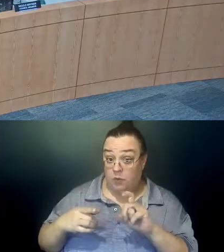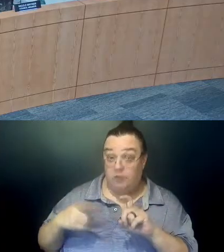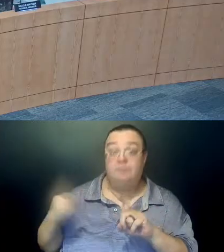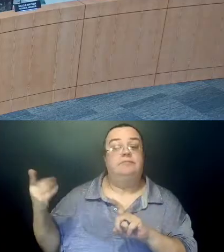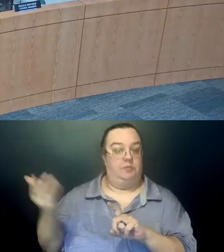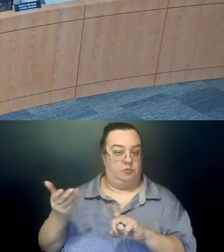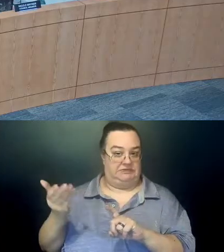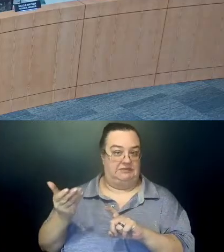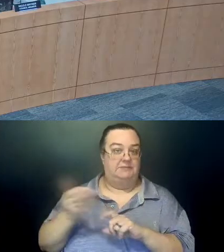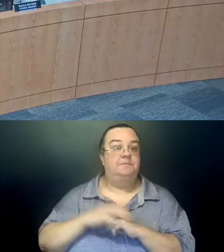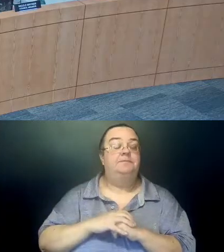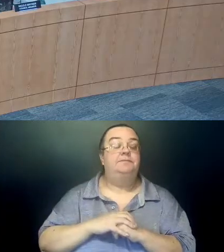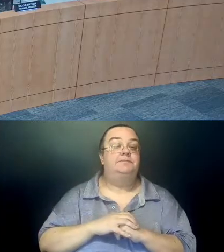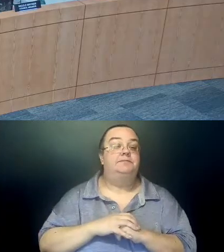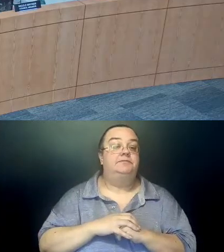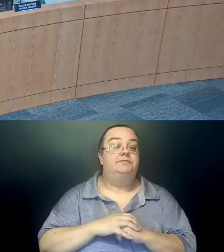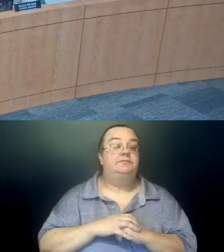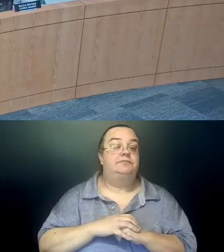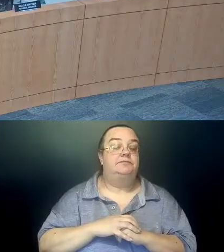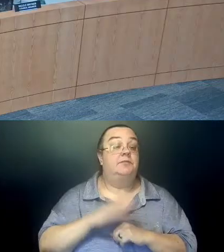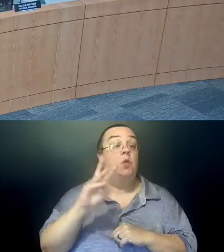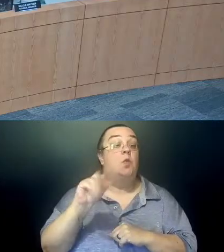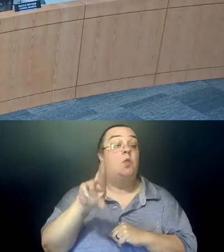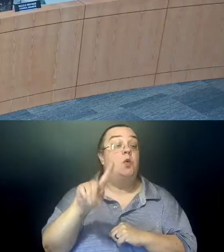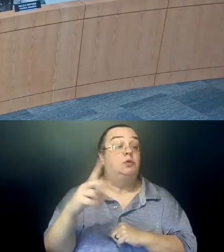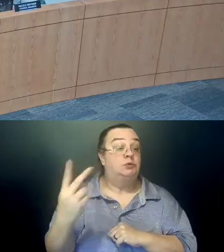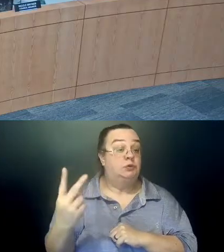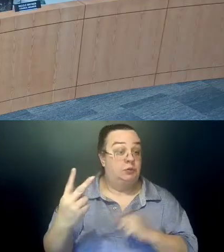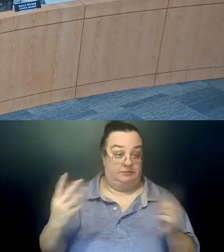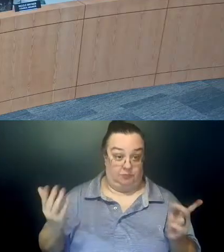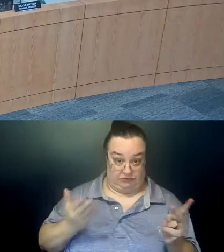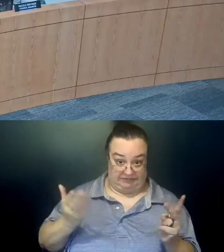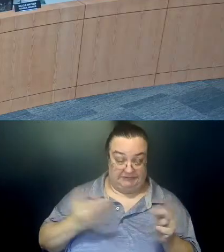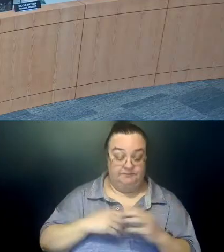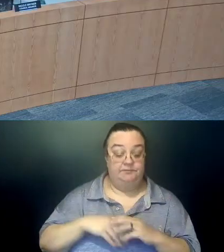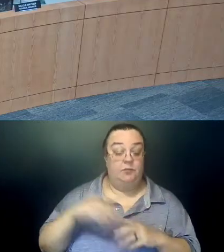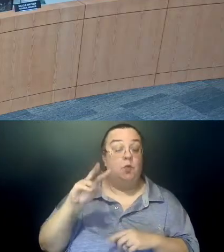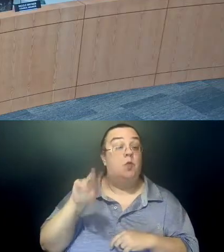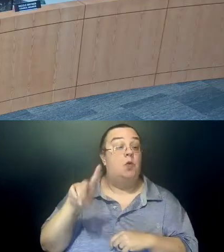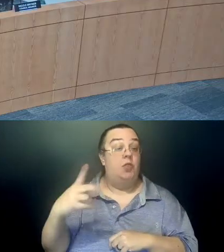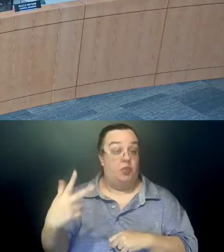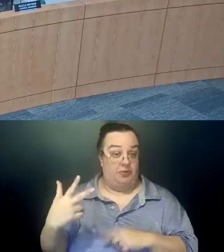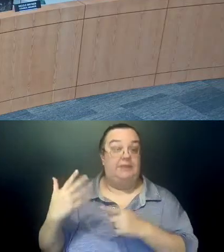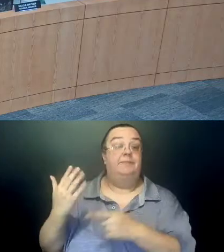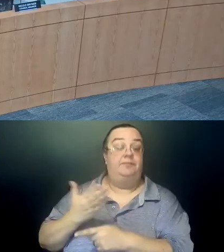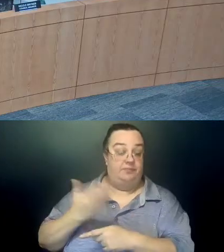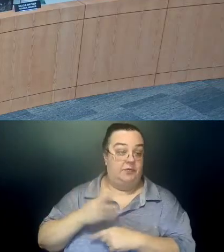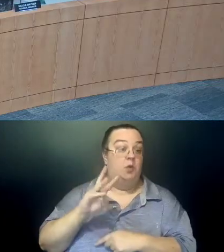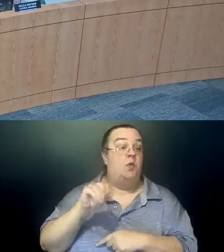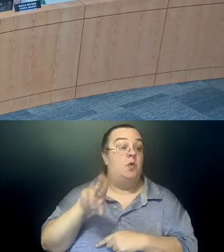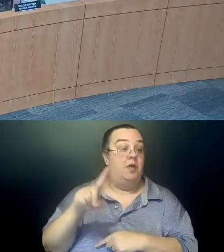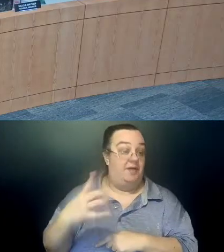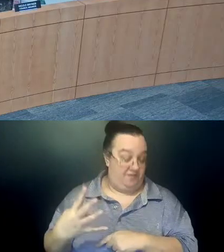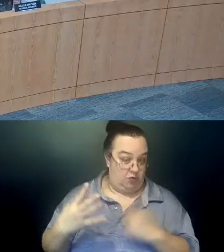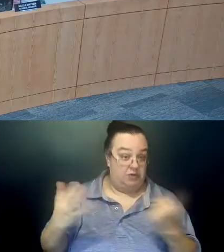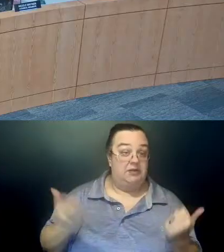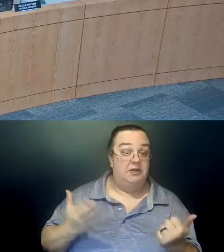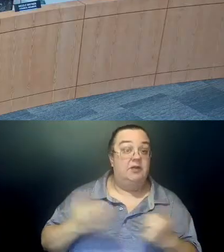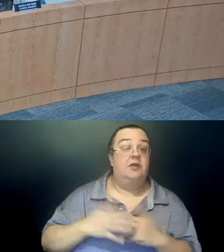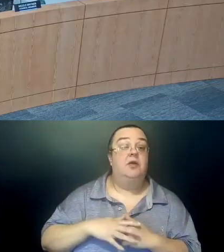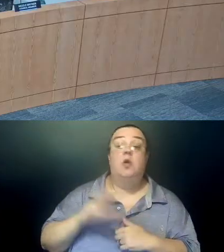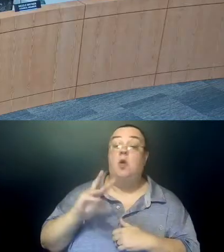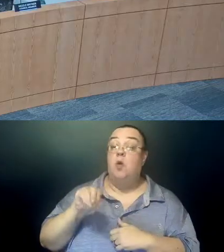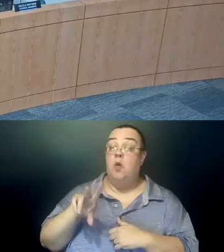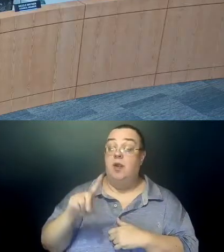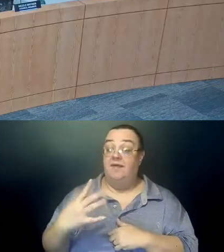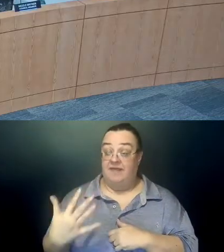Present. Ward 2, Present. 3, Present. 4, Present. Ward